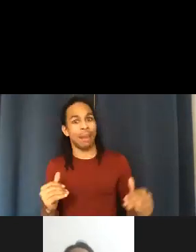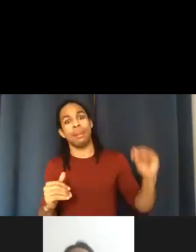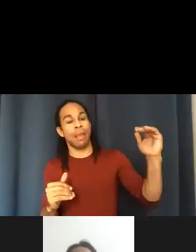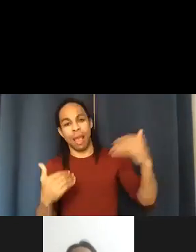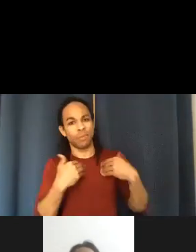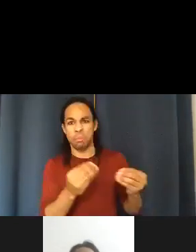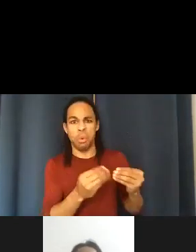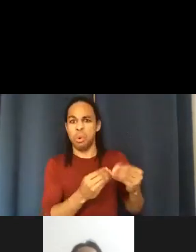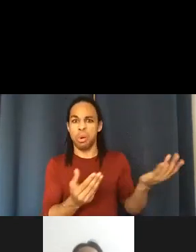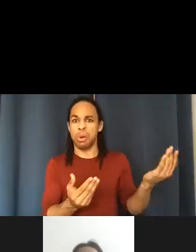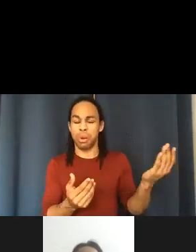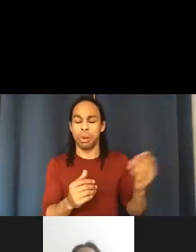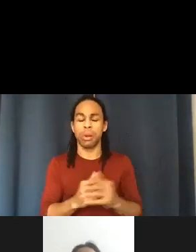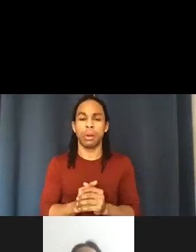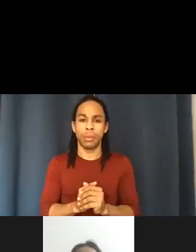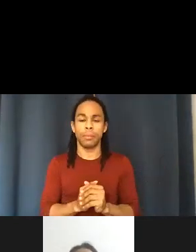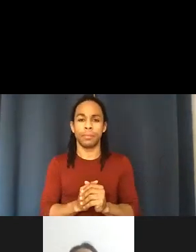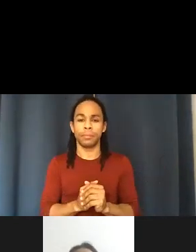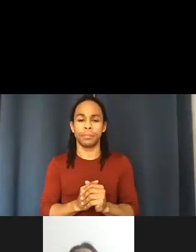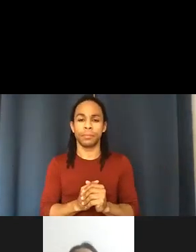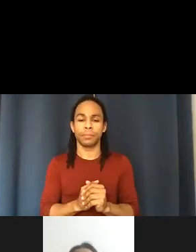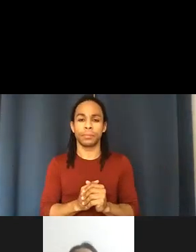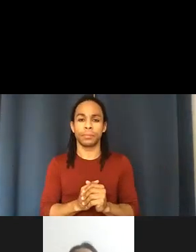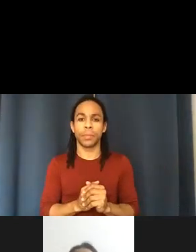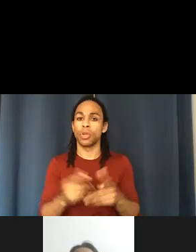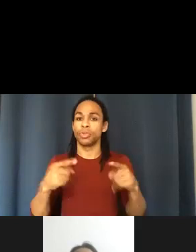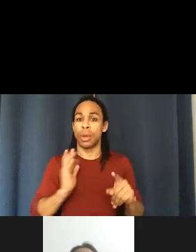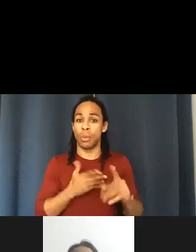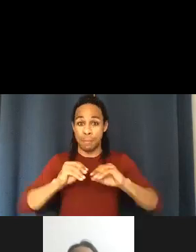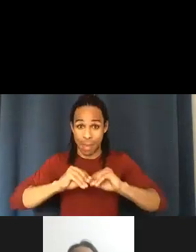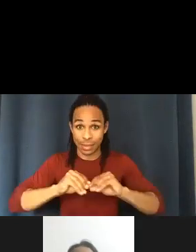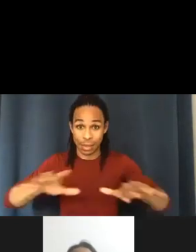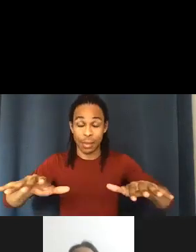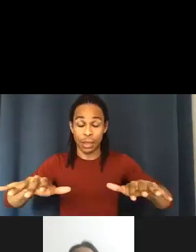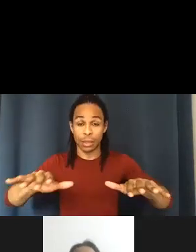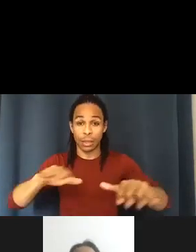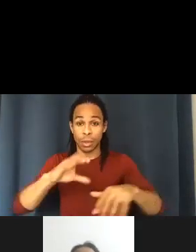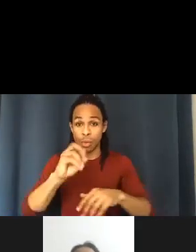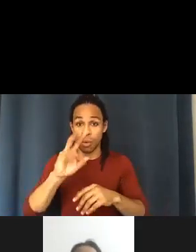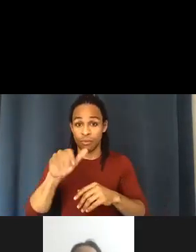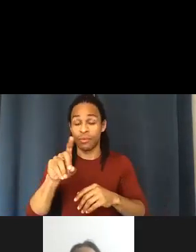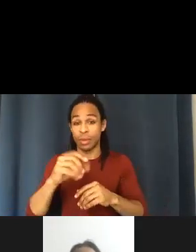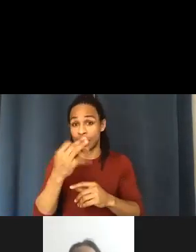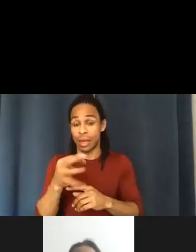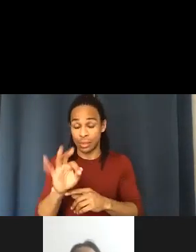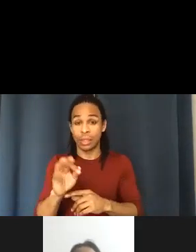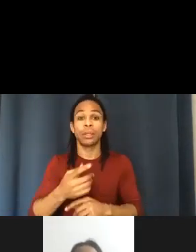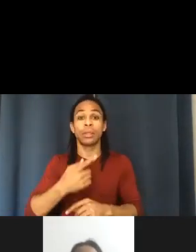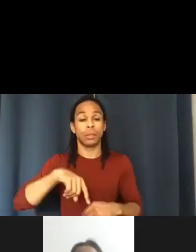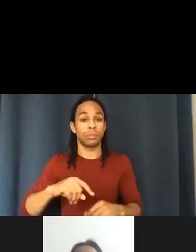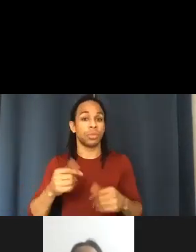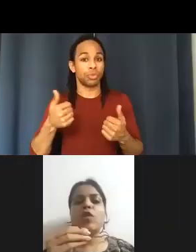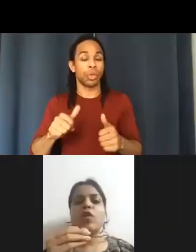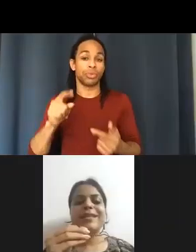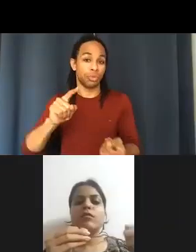location. And today in pandemic, we are talking about better life, better quality, and reducing morbidities. And reproductive